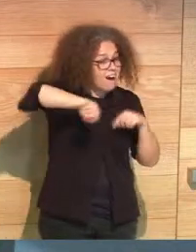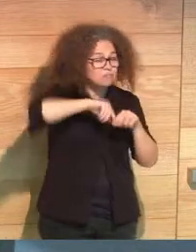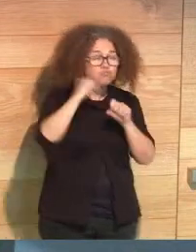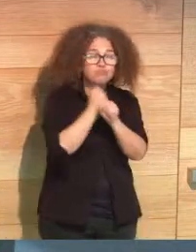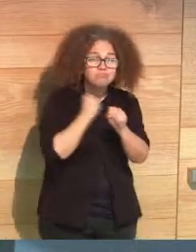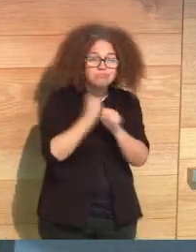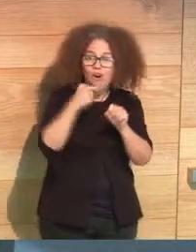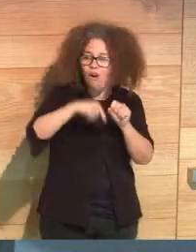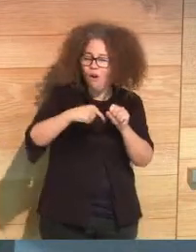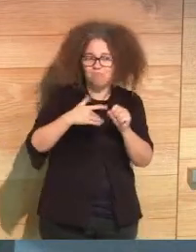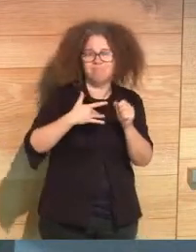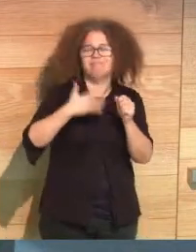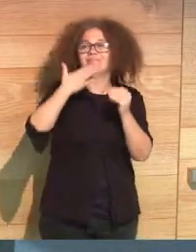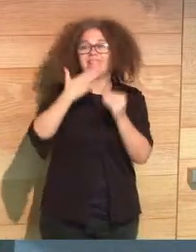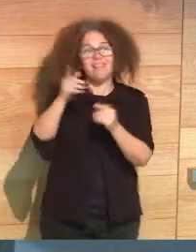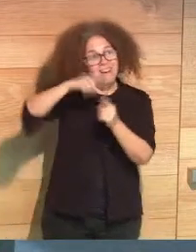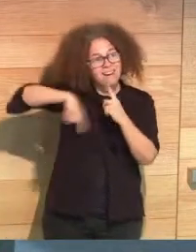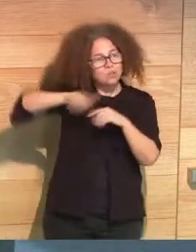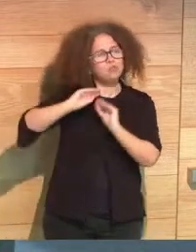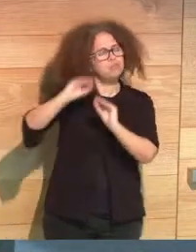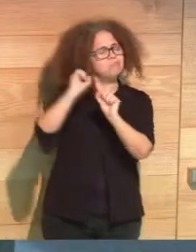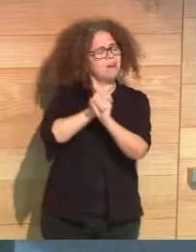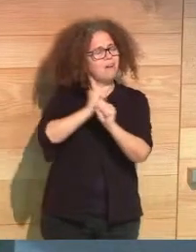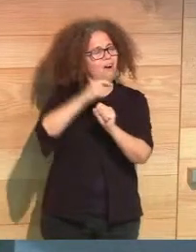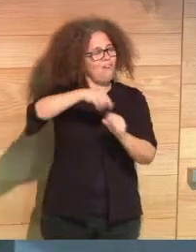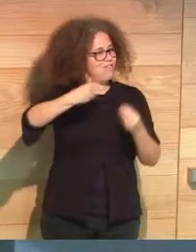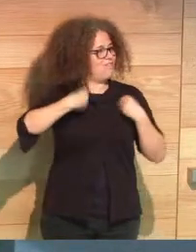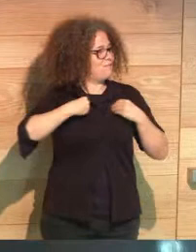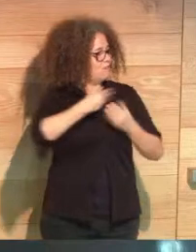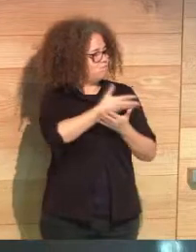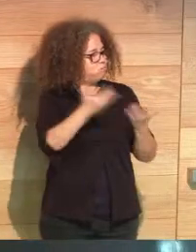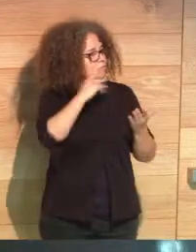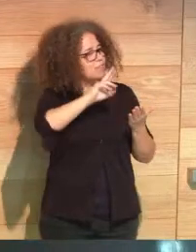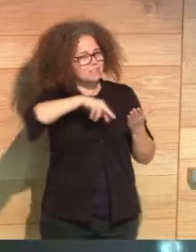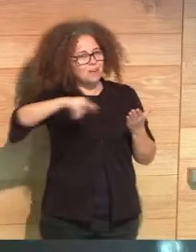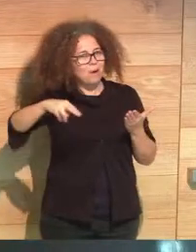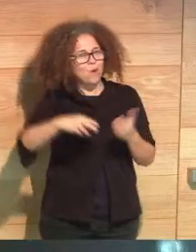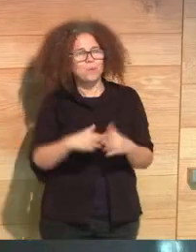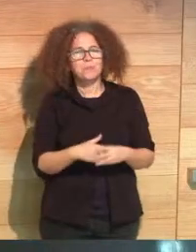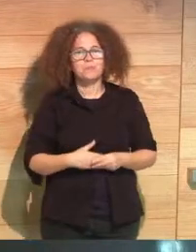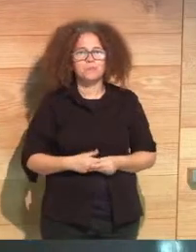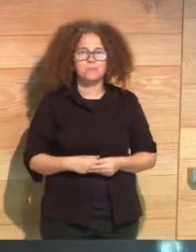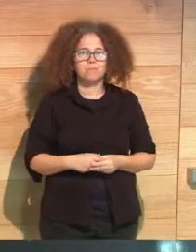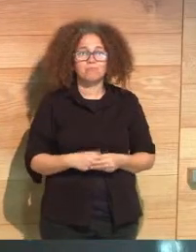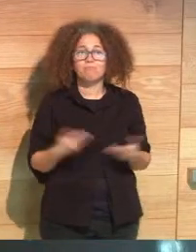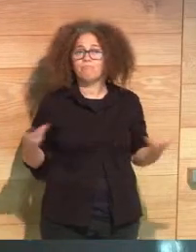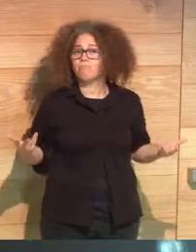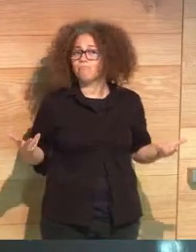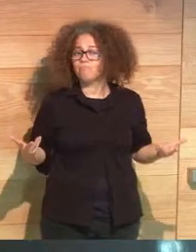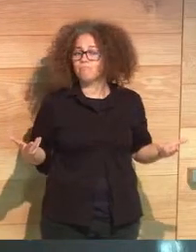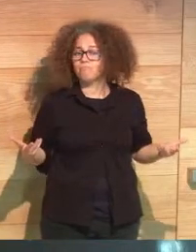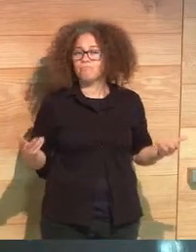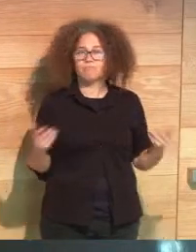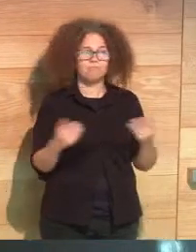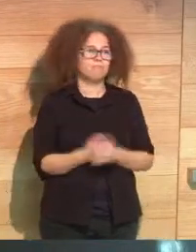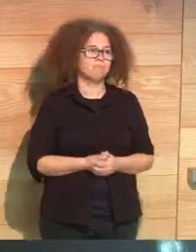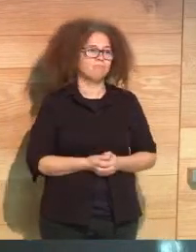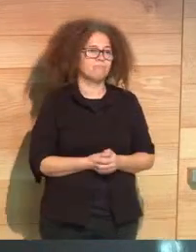that have made this event come true, and that we have the possibility of enjoying this exhibition from today